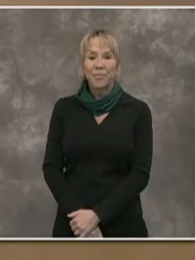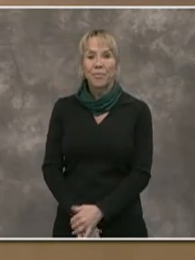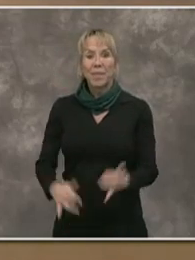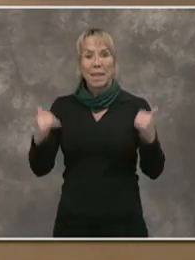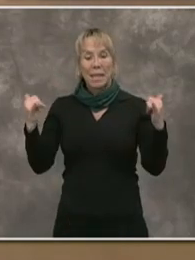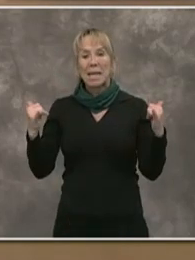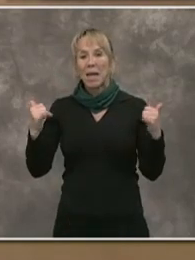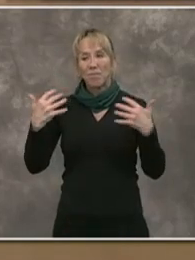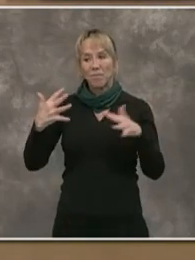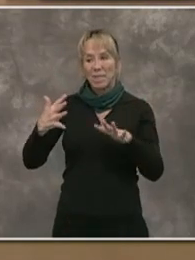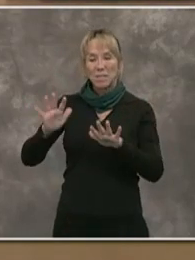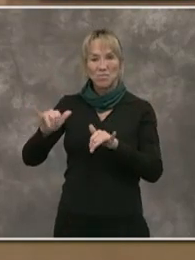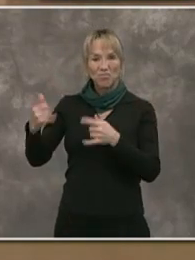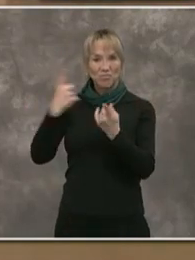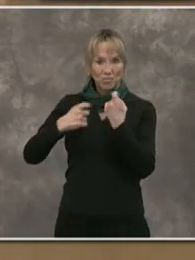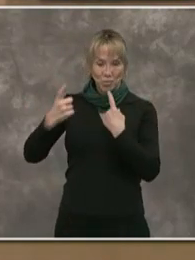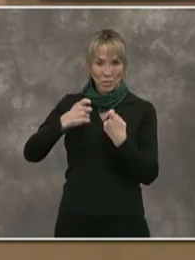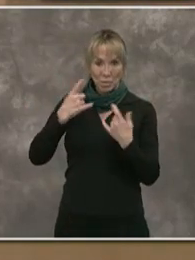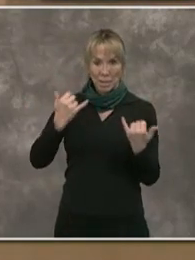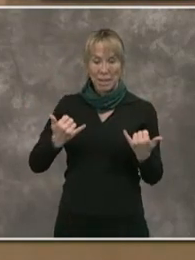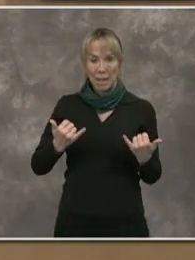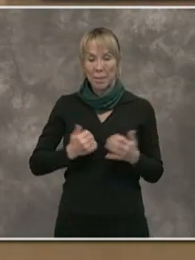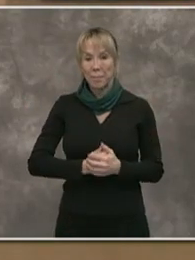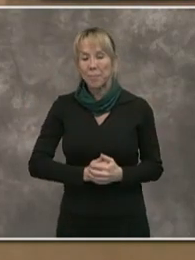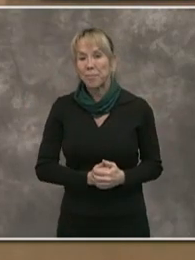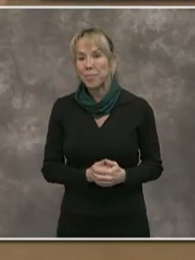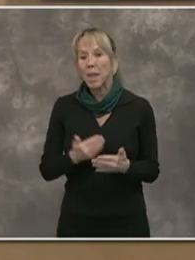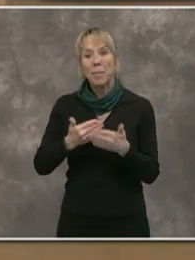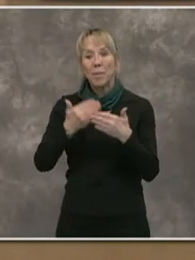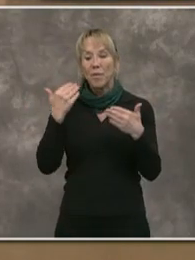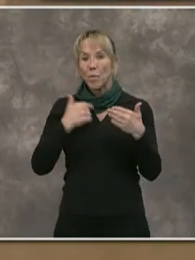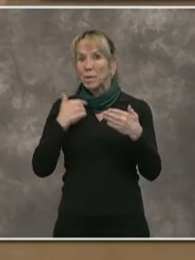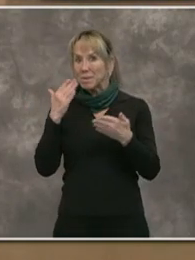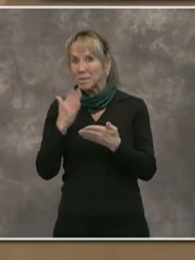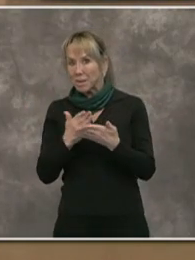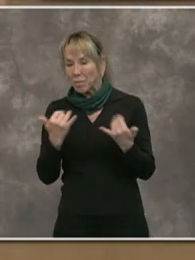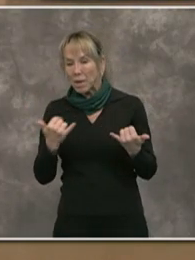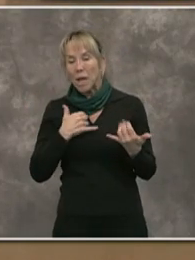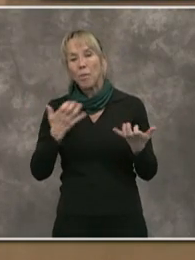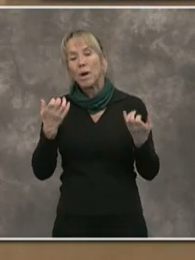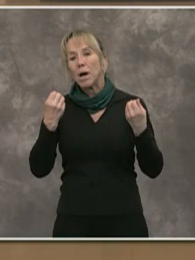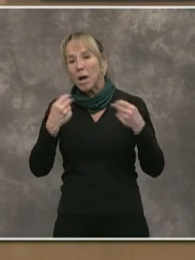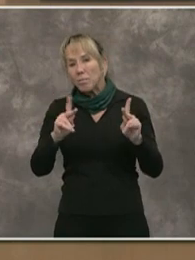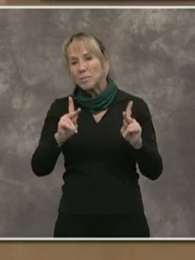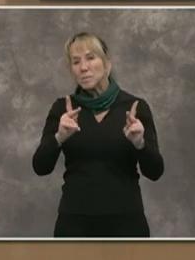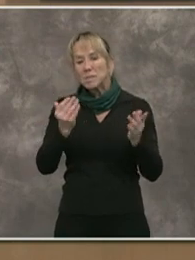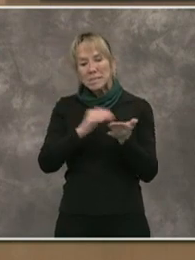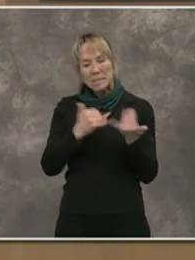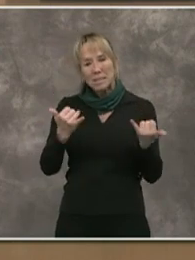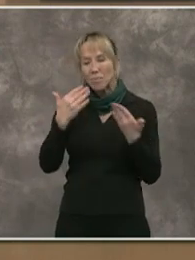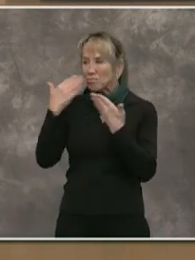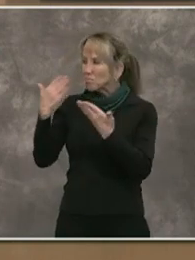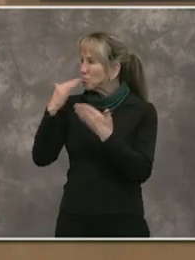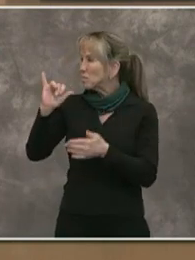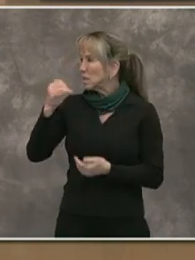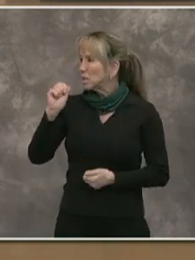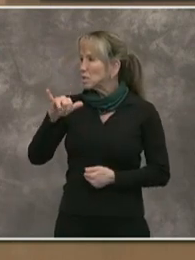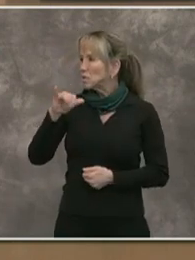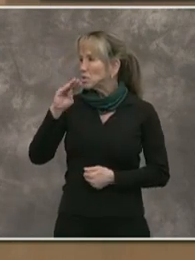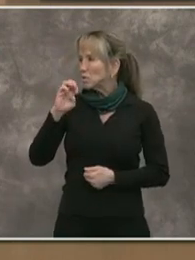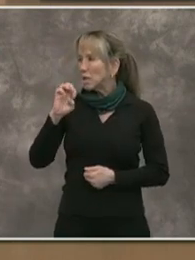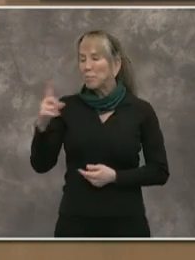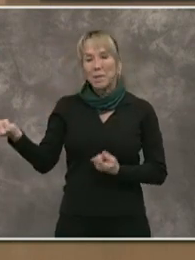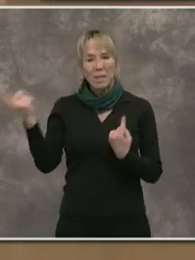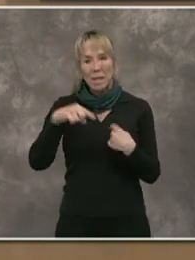That concludes the questions for today, but before we break, I wanted to take an opportunity to thank Jamie from the Small Business Administration for being with